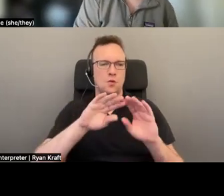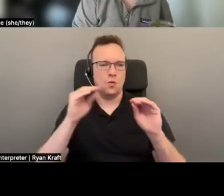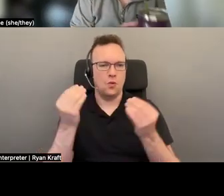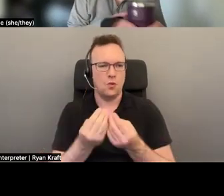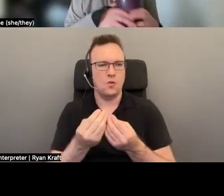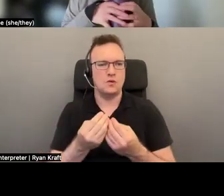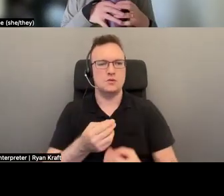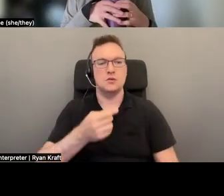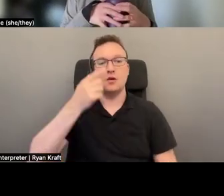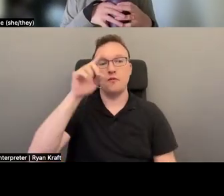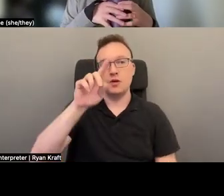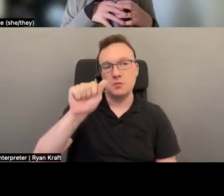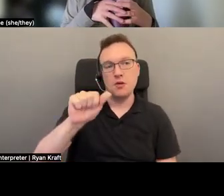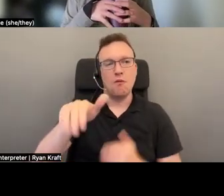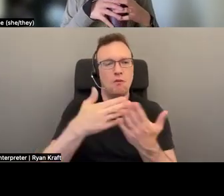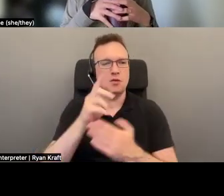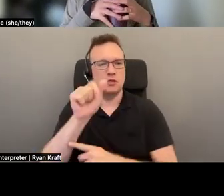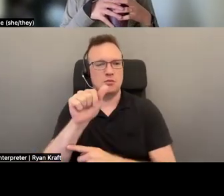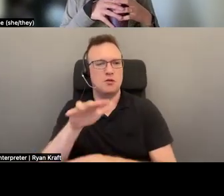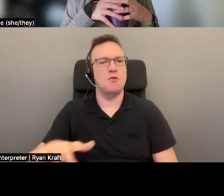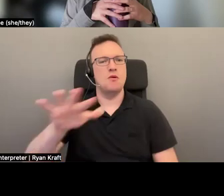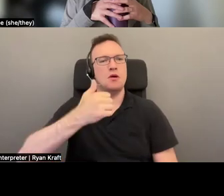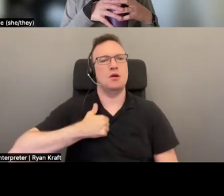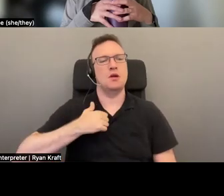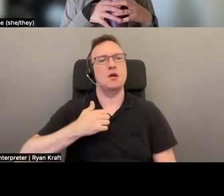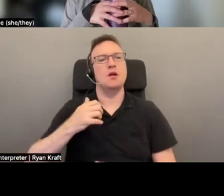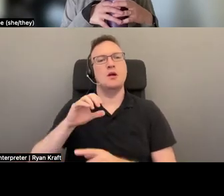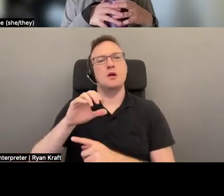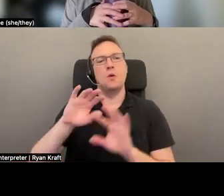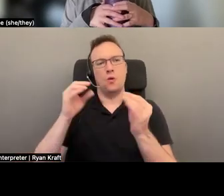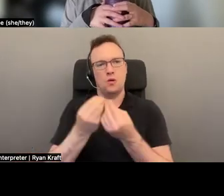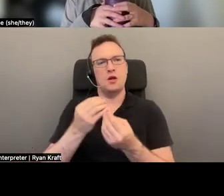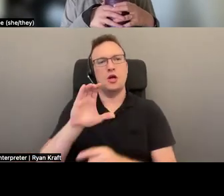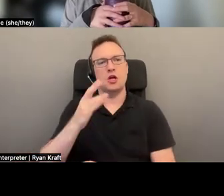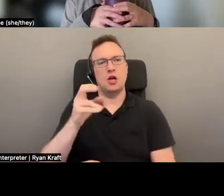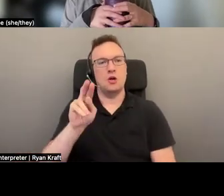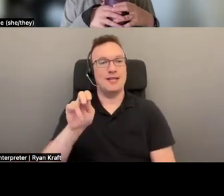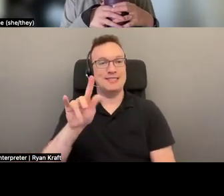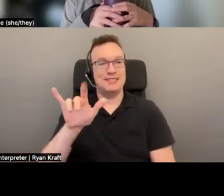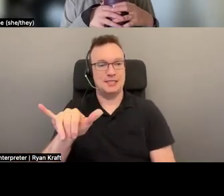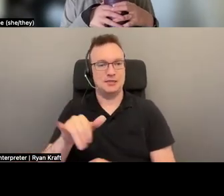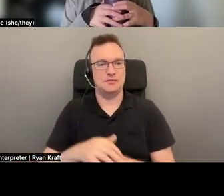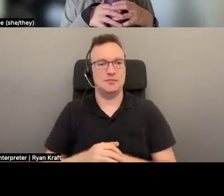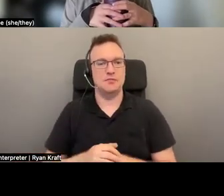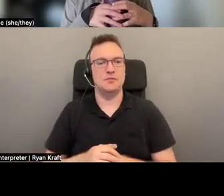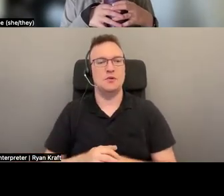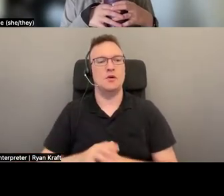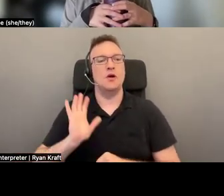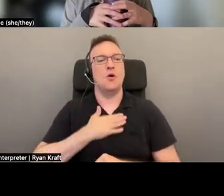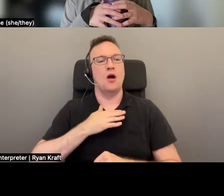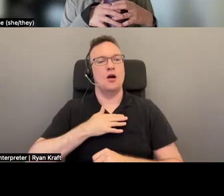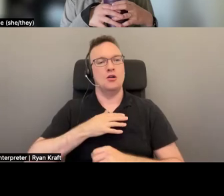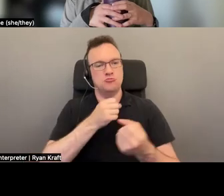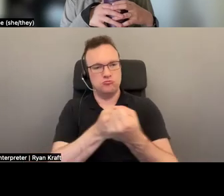cross-disability, cross-Canada charitable organization. And our pillars are